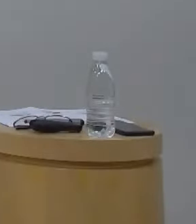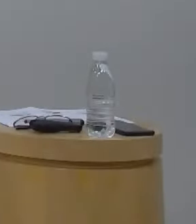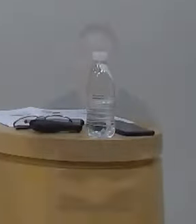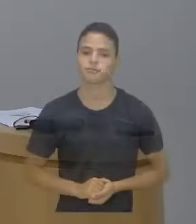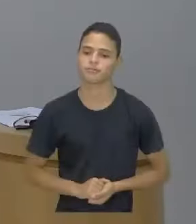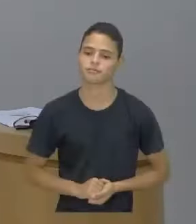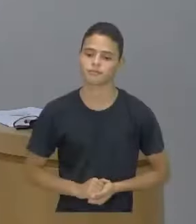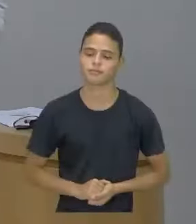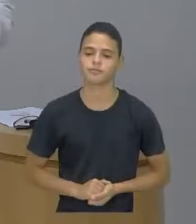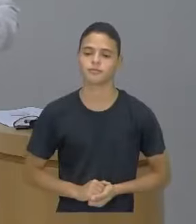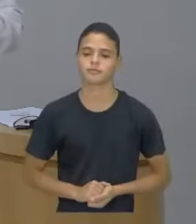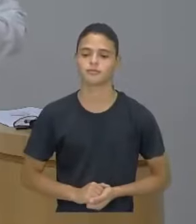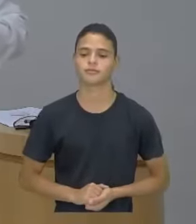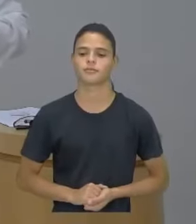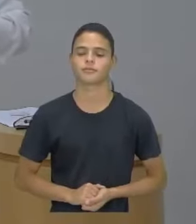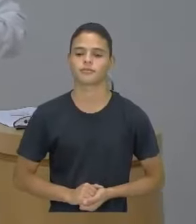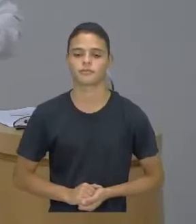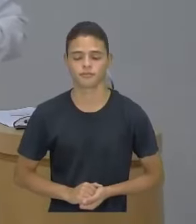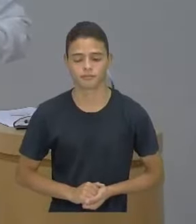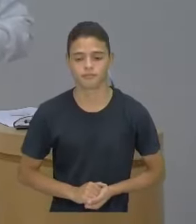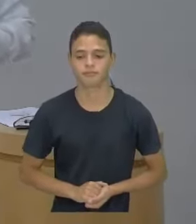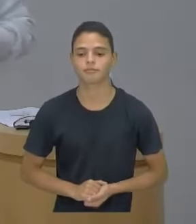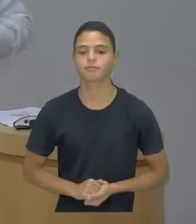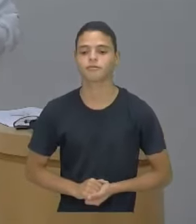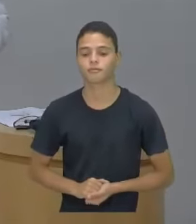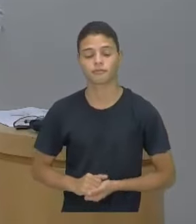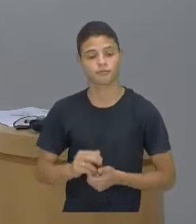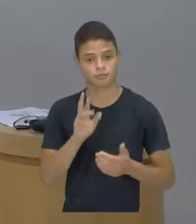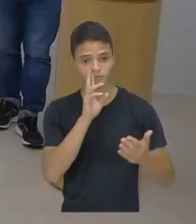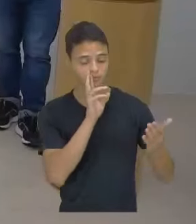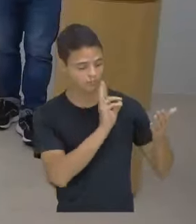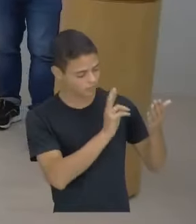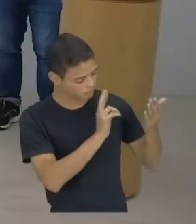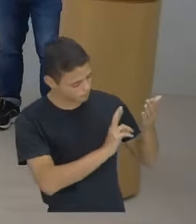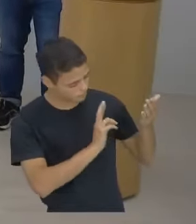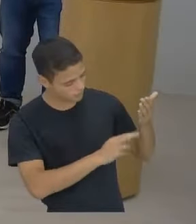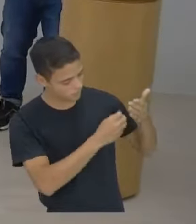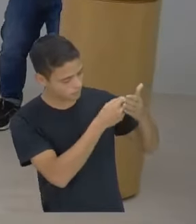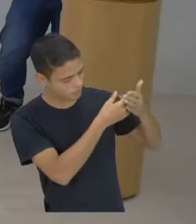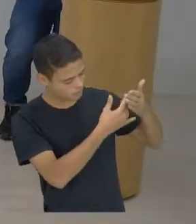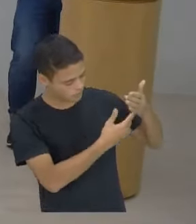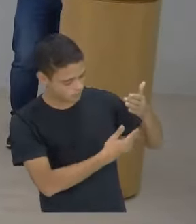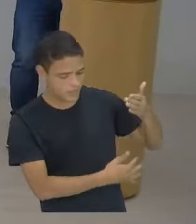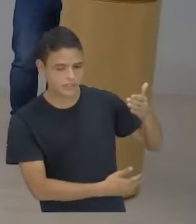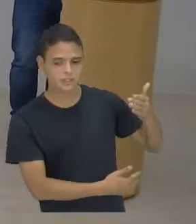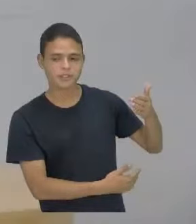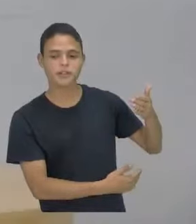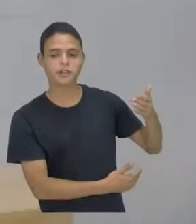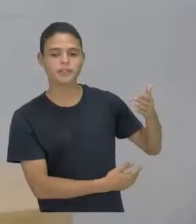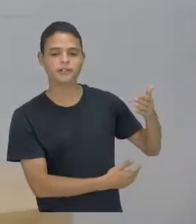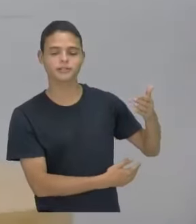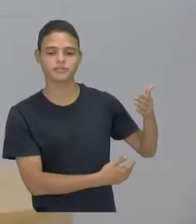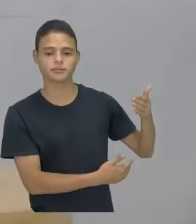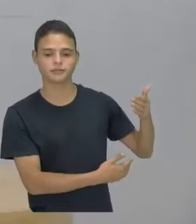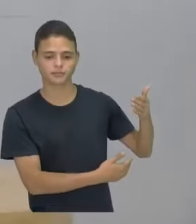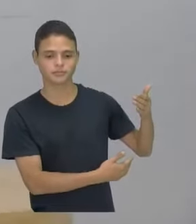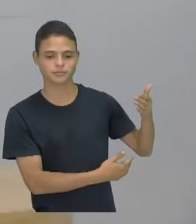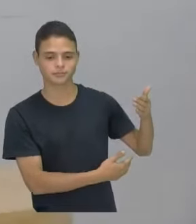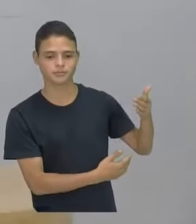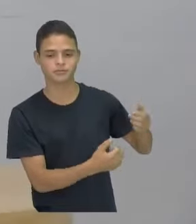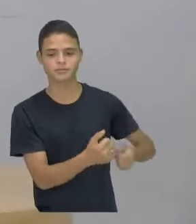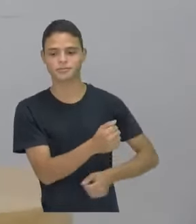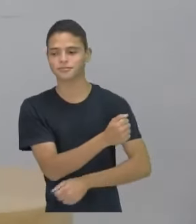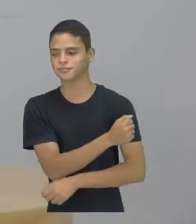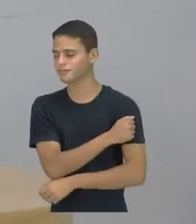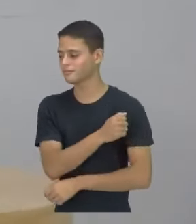Okay, we are back. And then, Ho, any answers there? Respostas no chat? Sim. Protamara repostando, o aluno